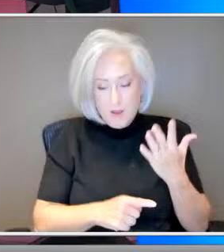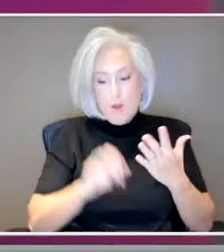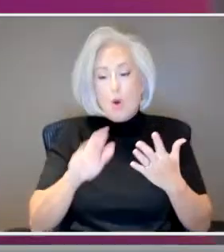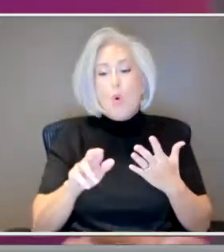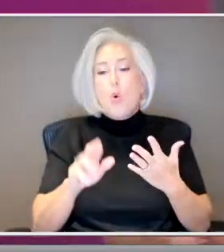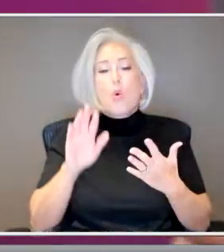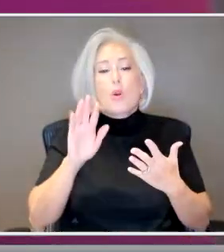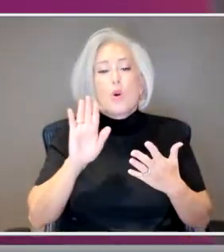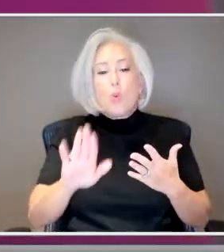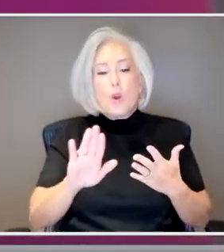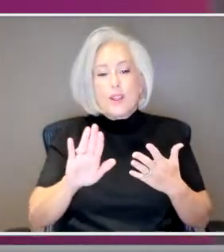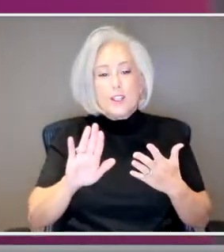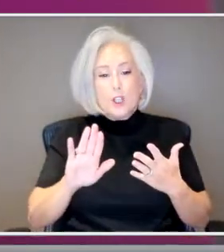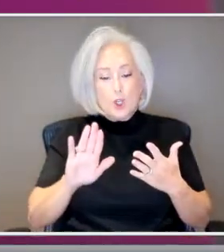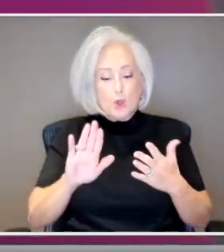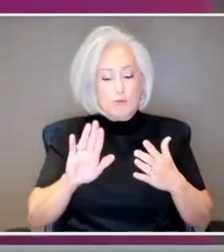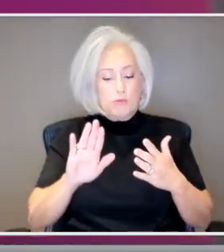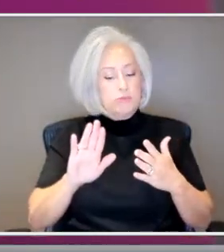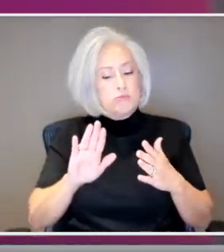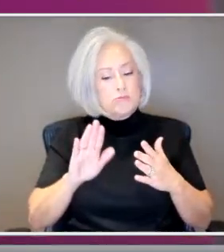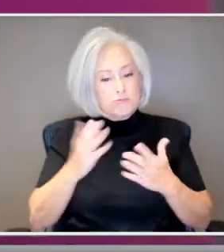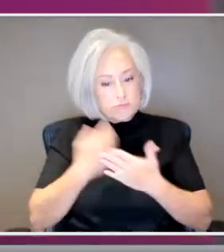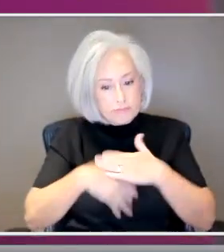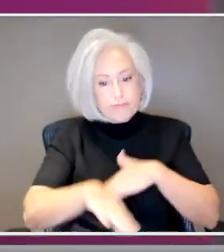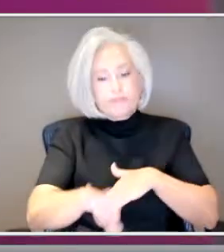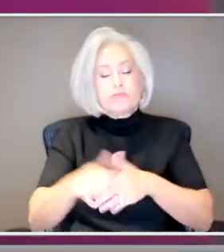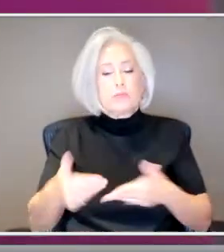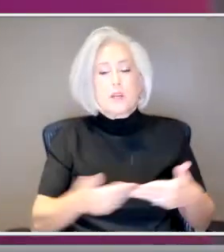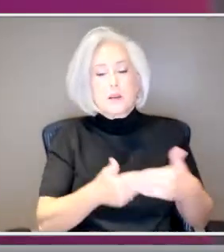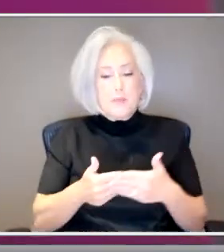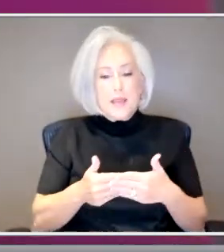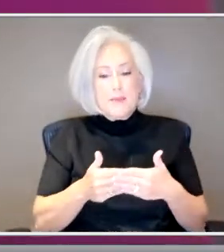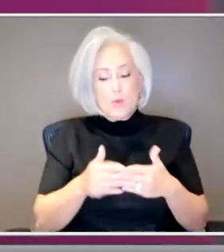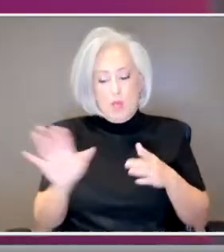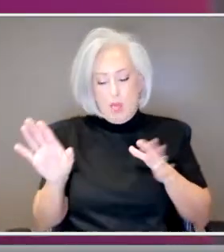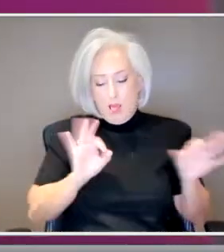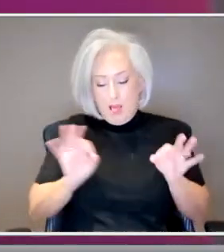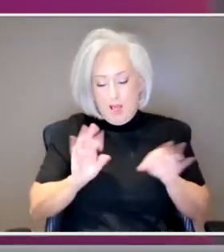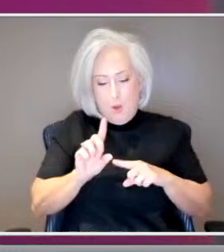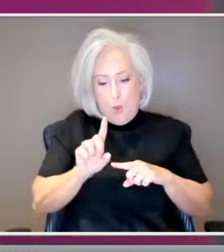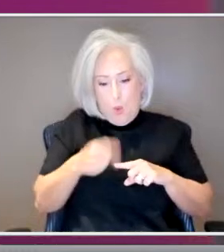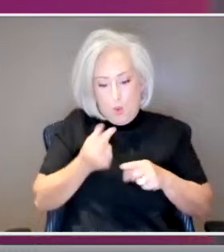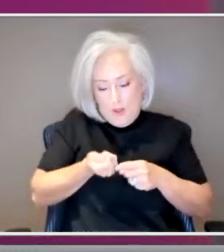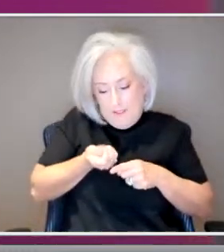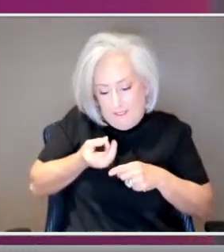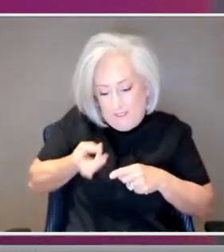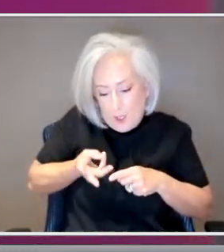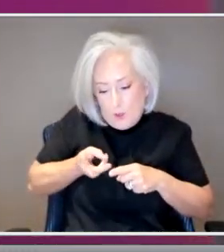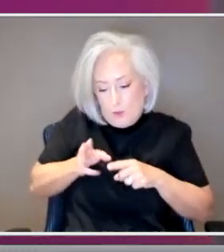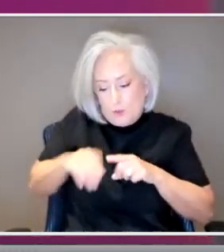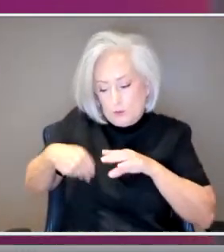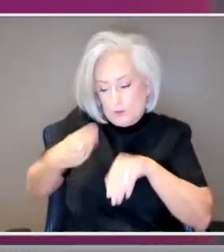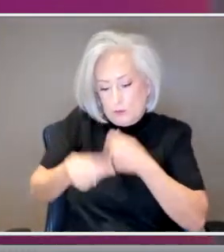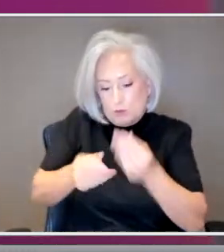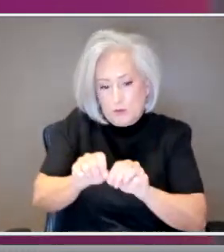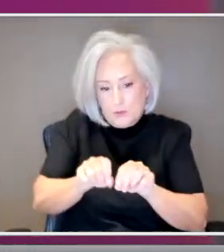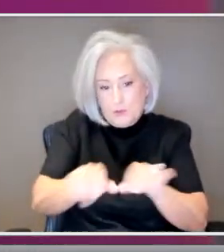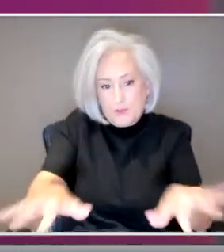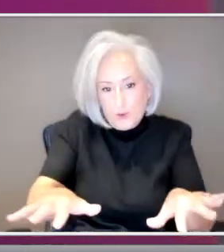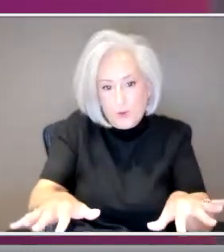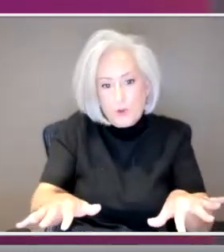variable expression, because we've given you not a diagnosis. We want to help you and your family